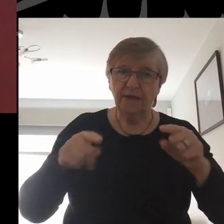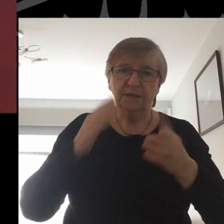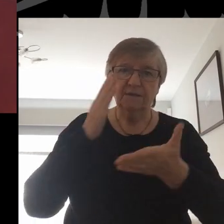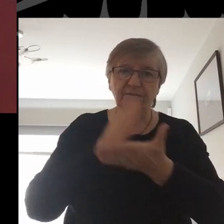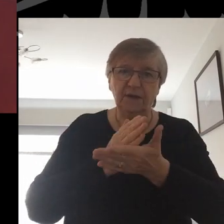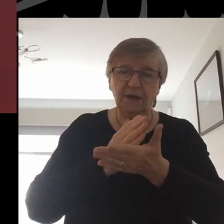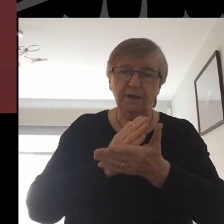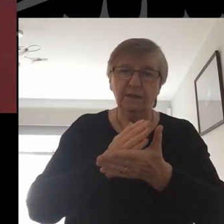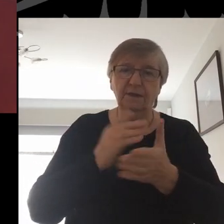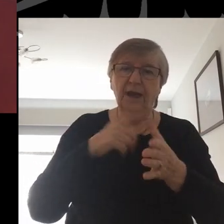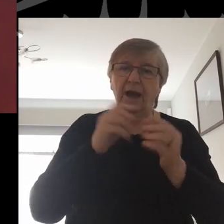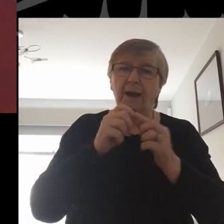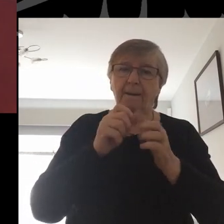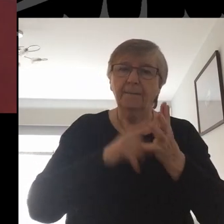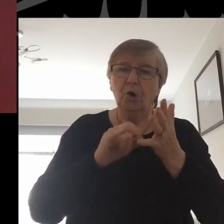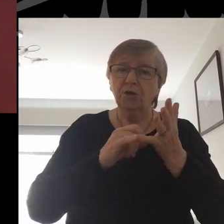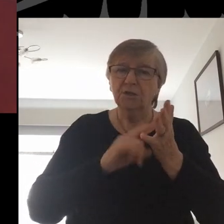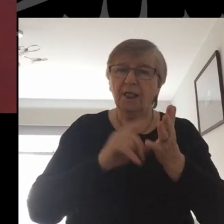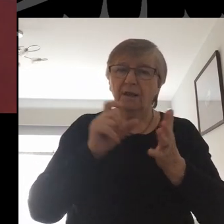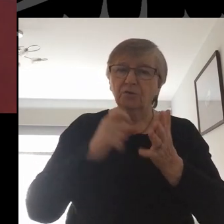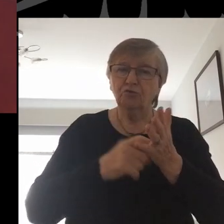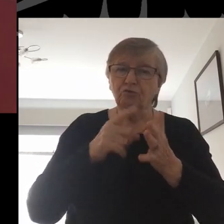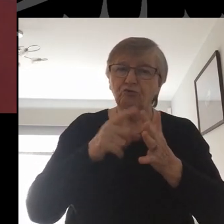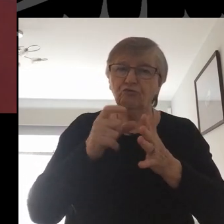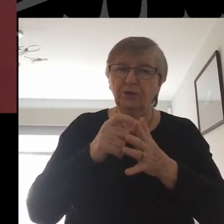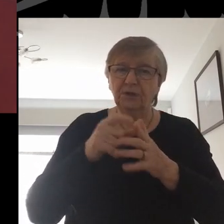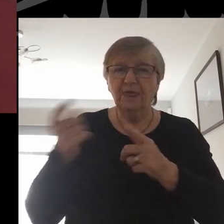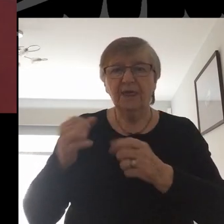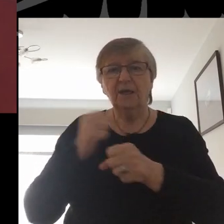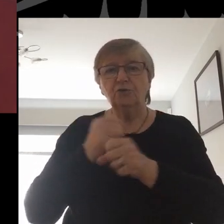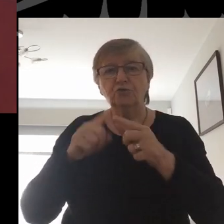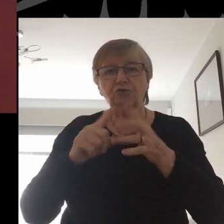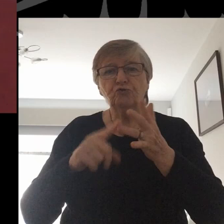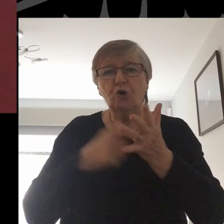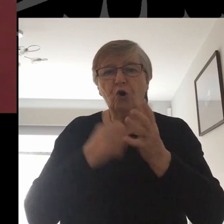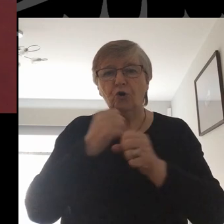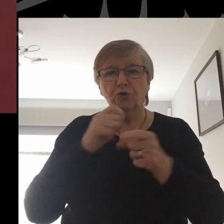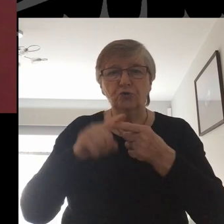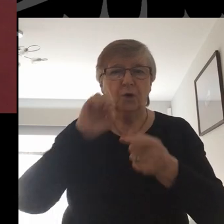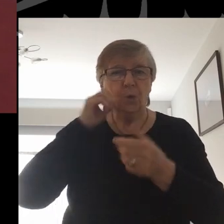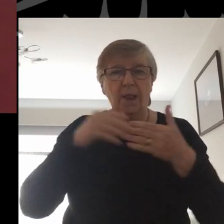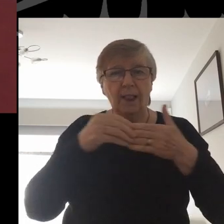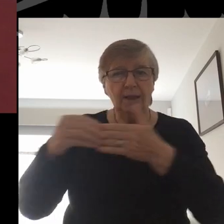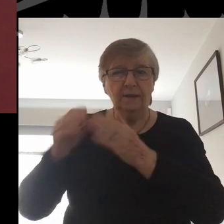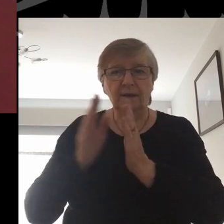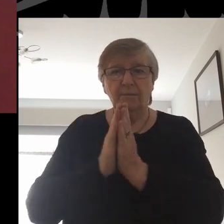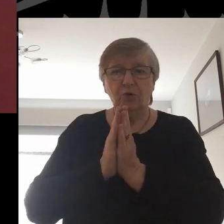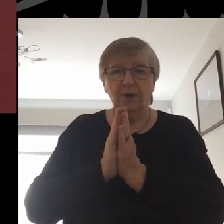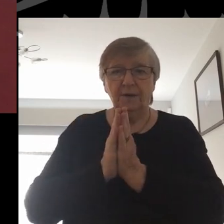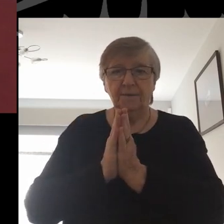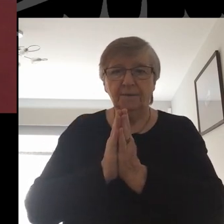the words of the Apostles' Creed. And then George is going to be leading us in our prayers for others.